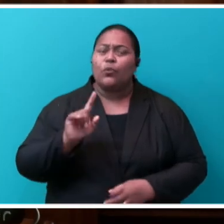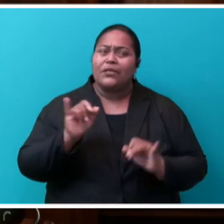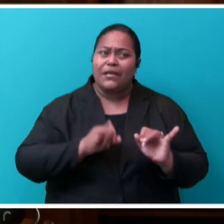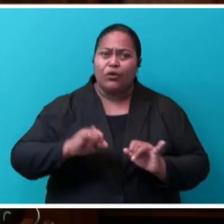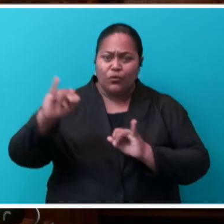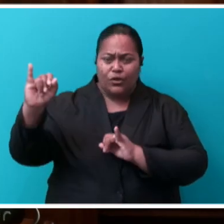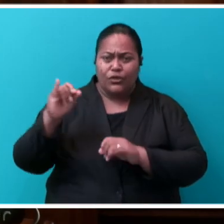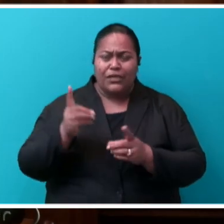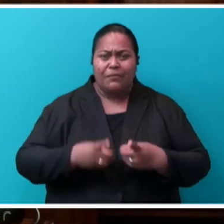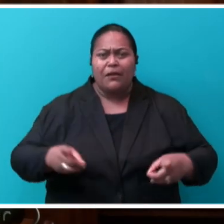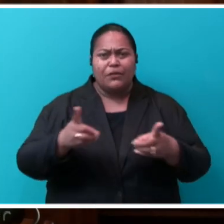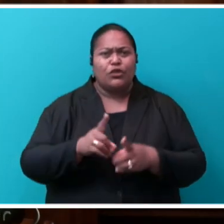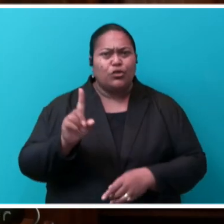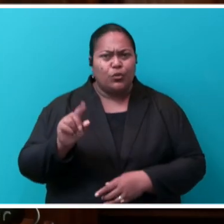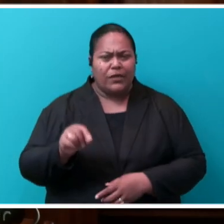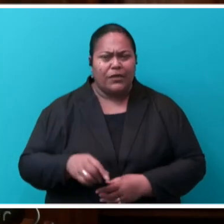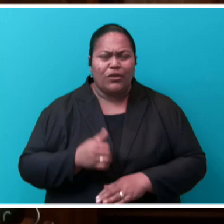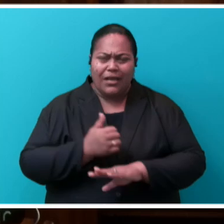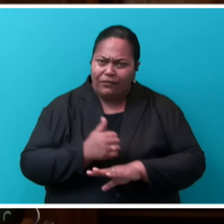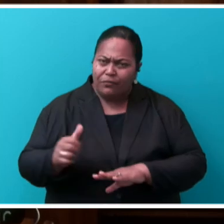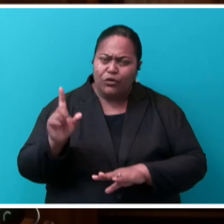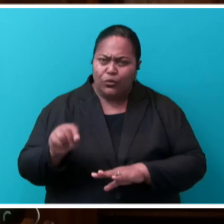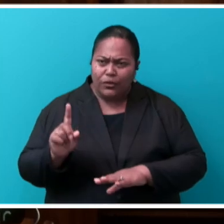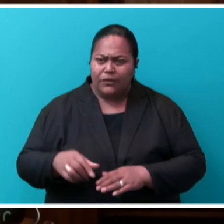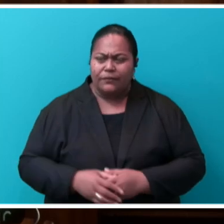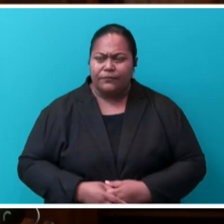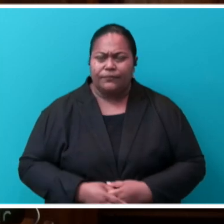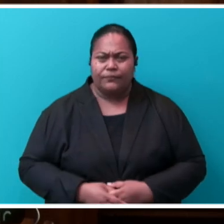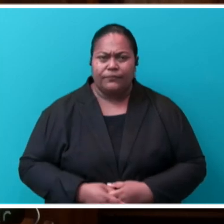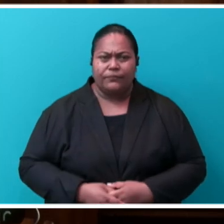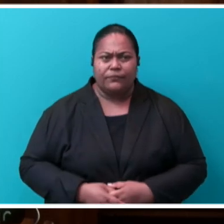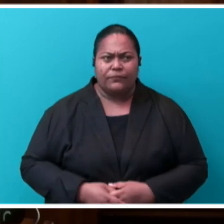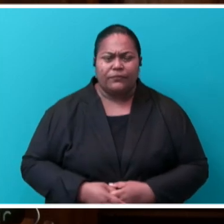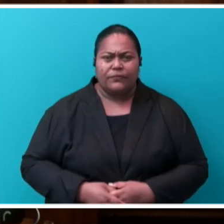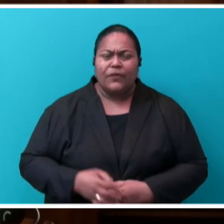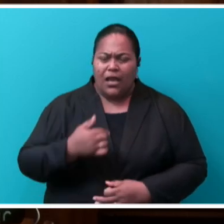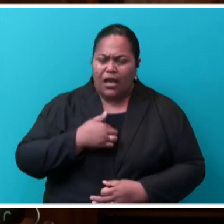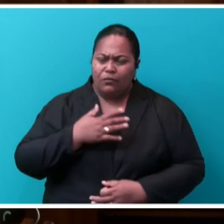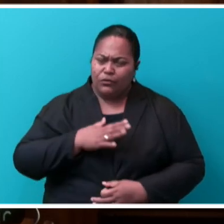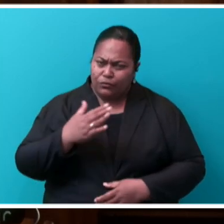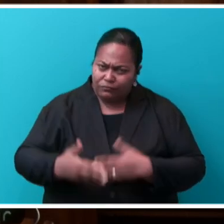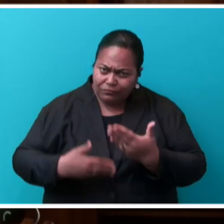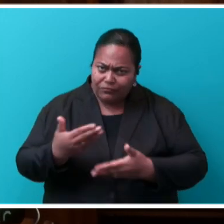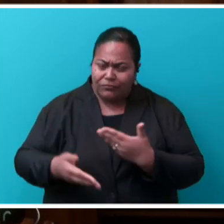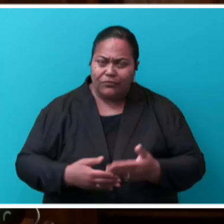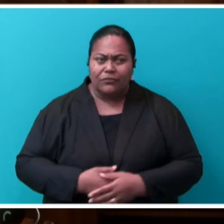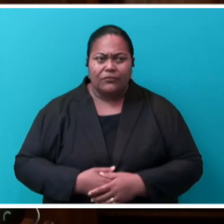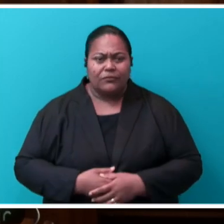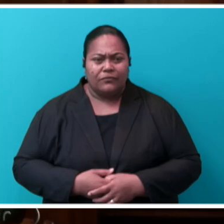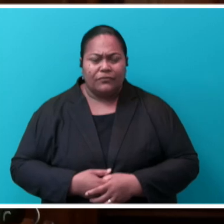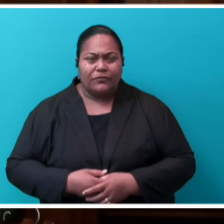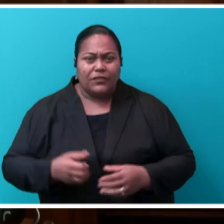government doing at this time? And I'd like to go over those. They were started by the Honorable